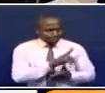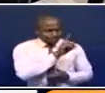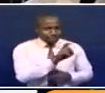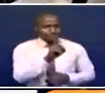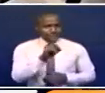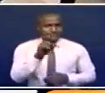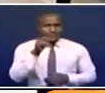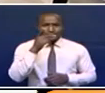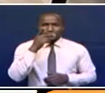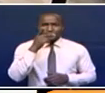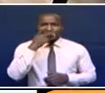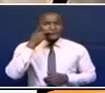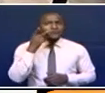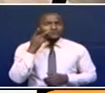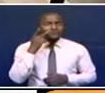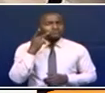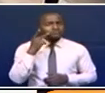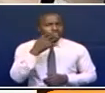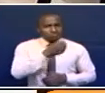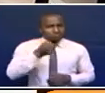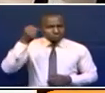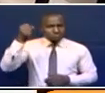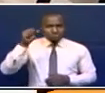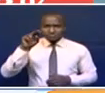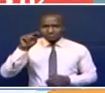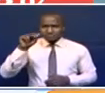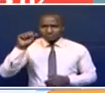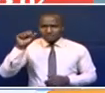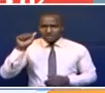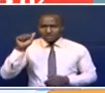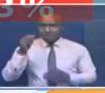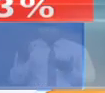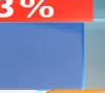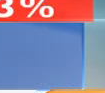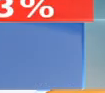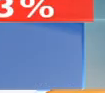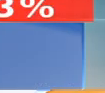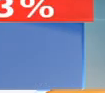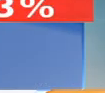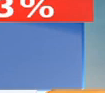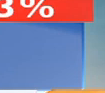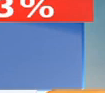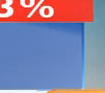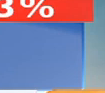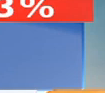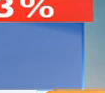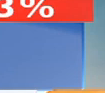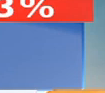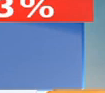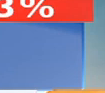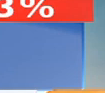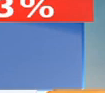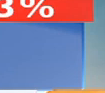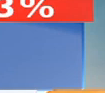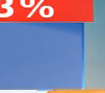Kalonzo Musyoka be NASA flag bearer? And so far, 47% of you have said